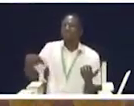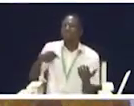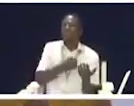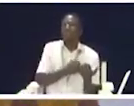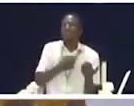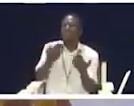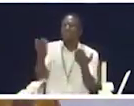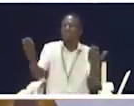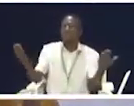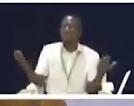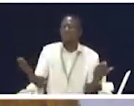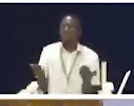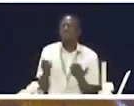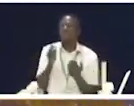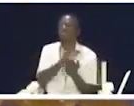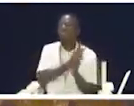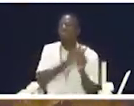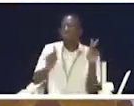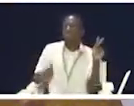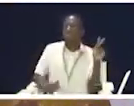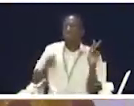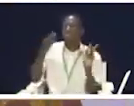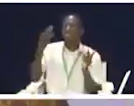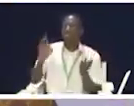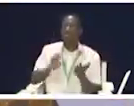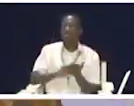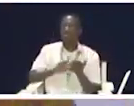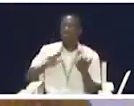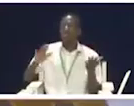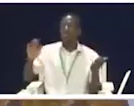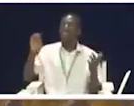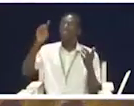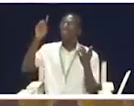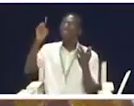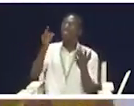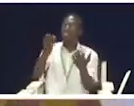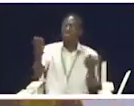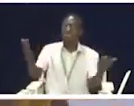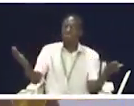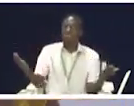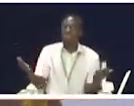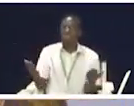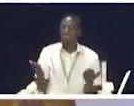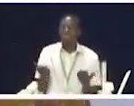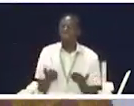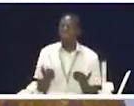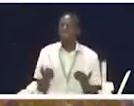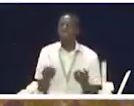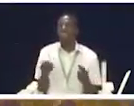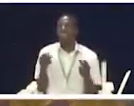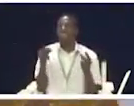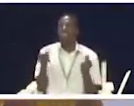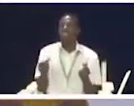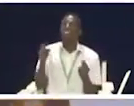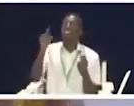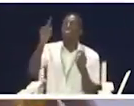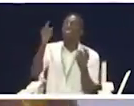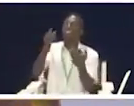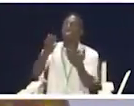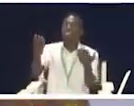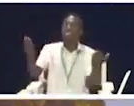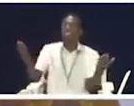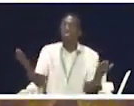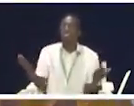In the house and is ready to do miracles. He's ready to do miracles. He's ready to do